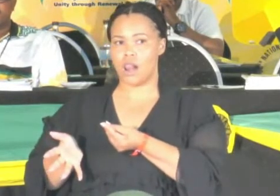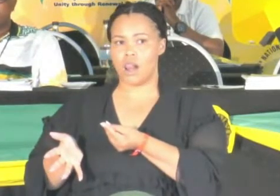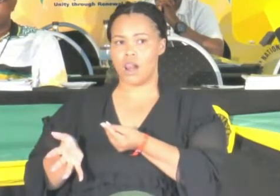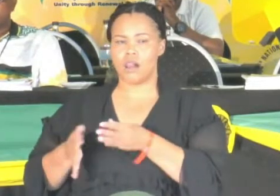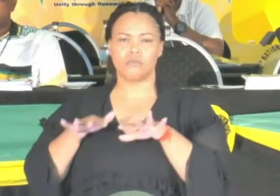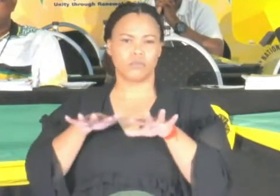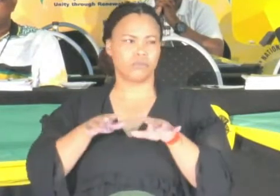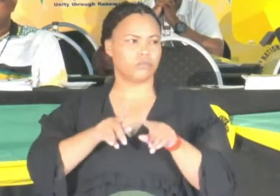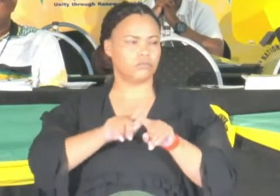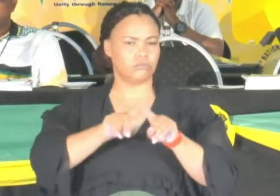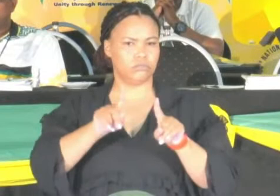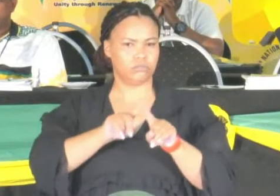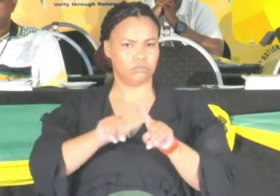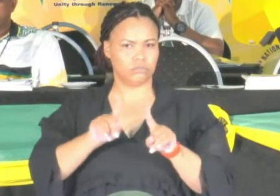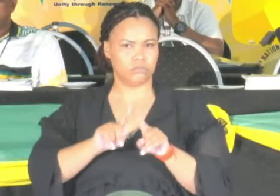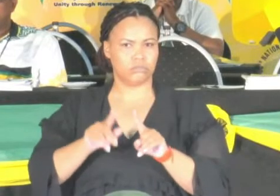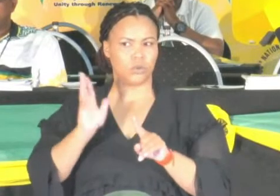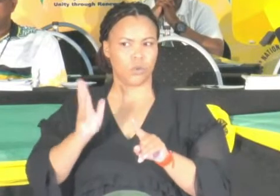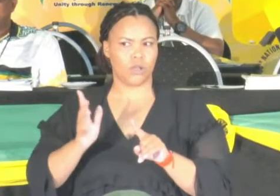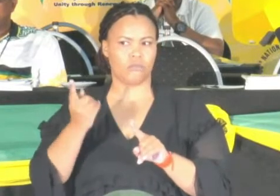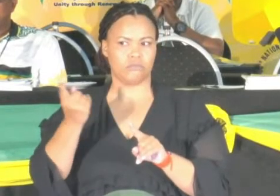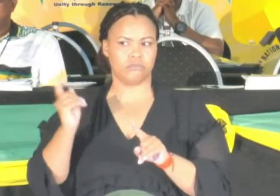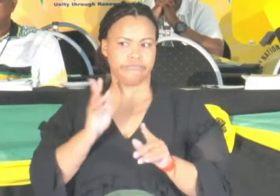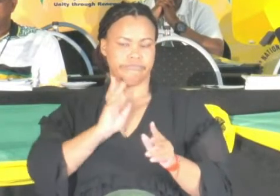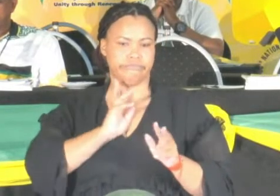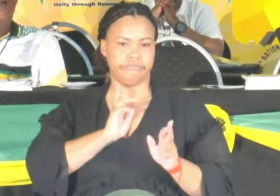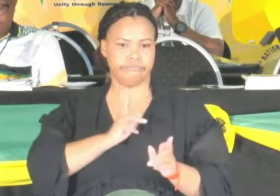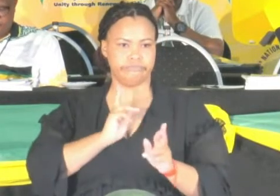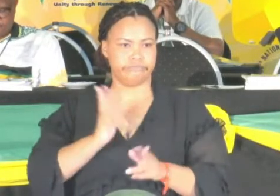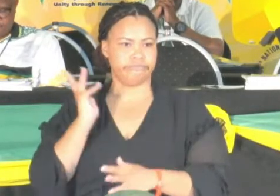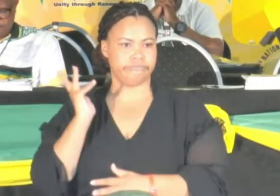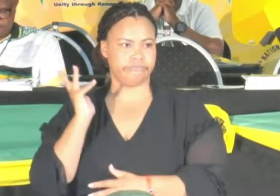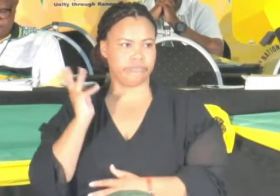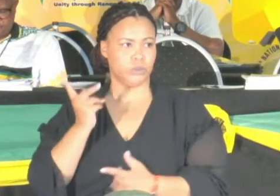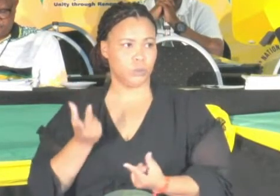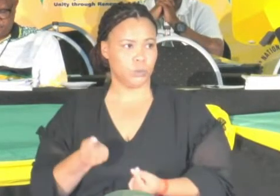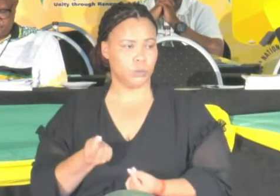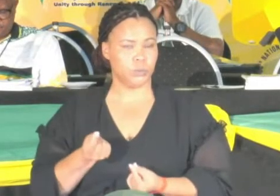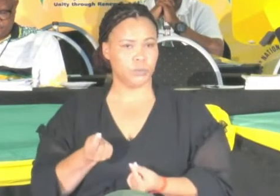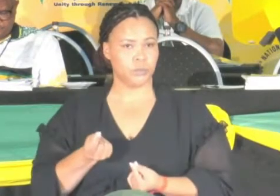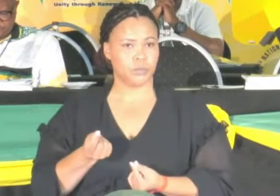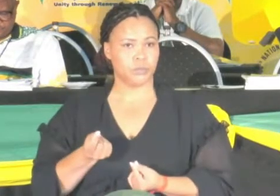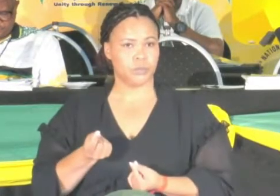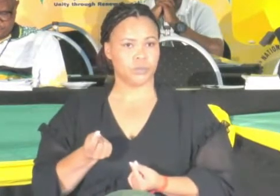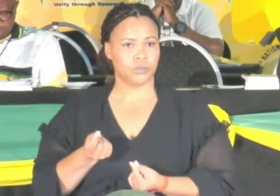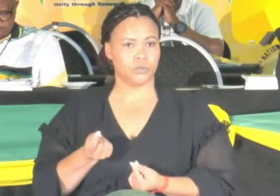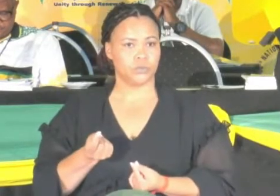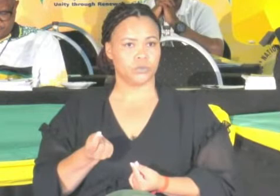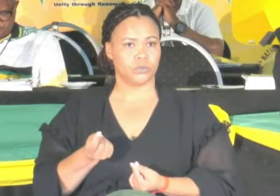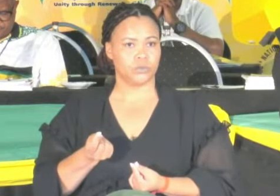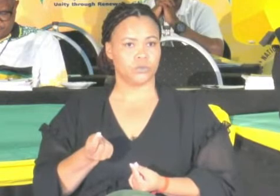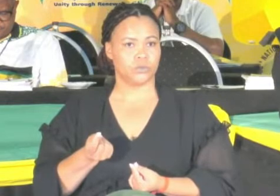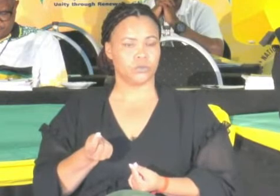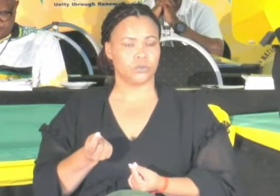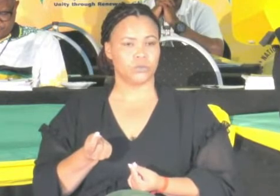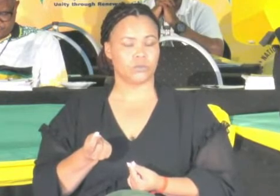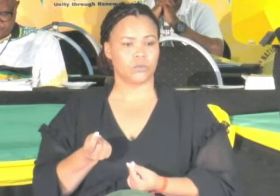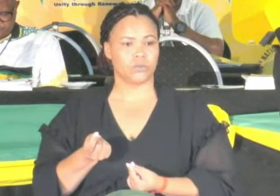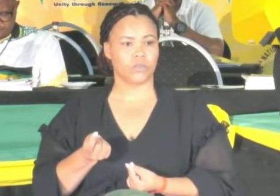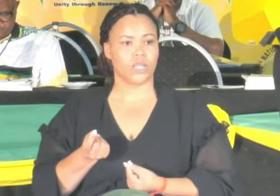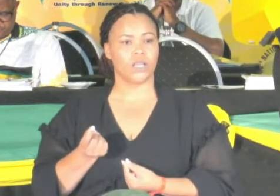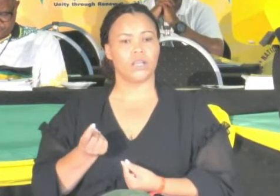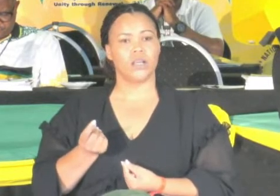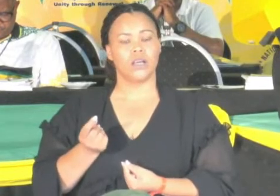rapporteurs, and as we receive those reports, having received the reports, I am told